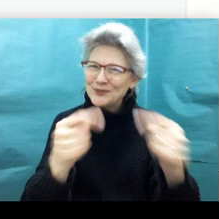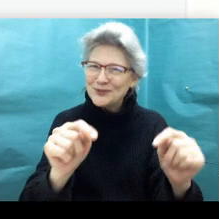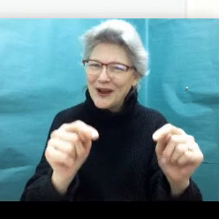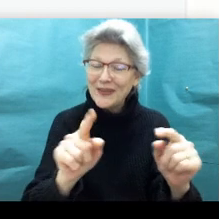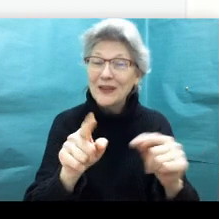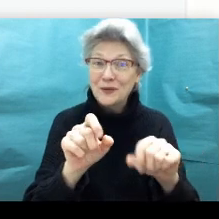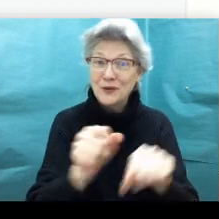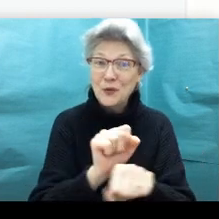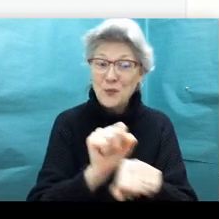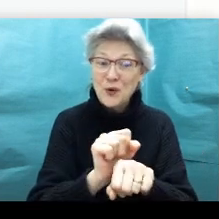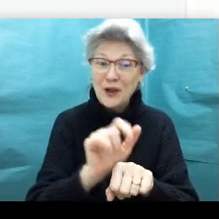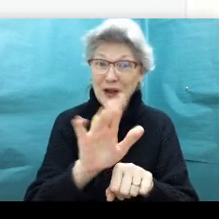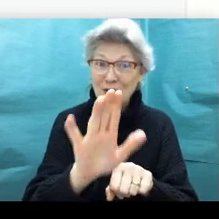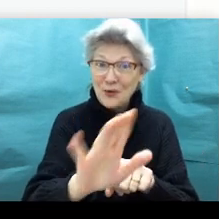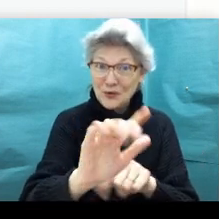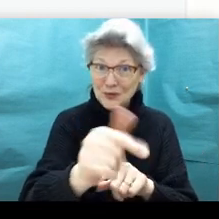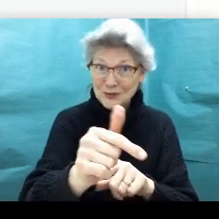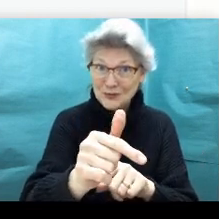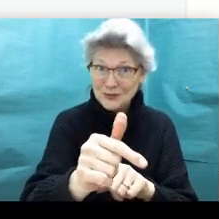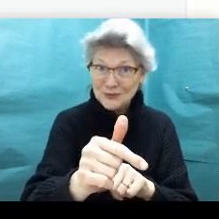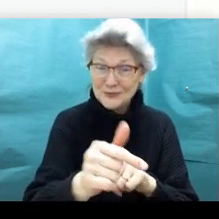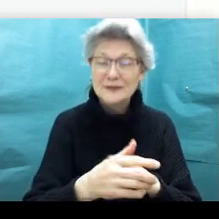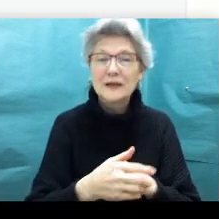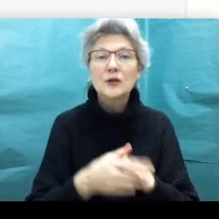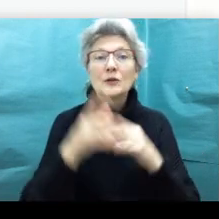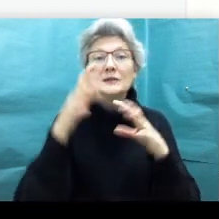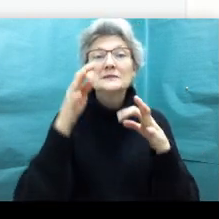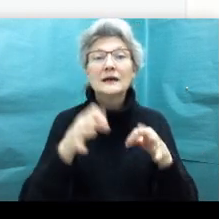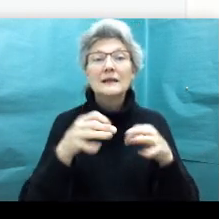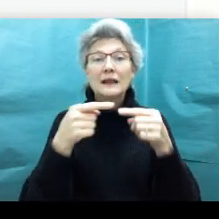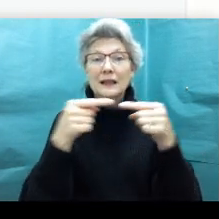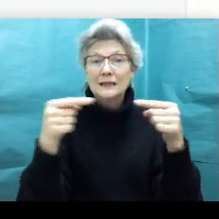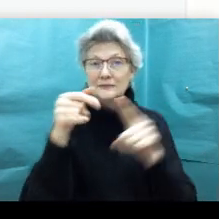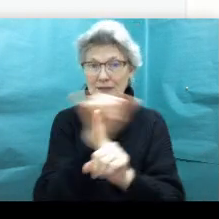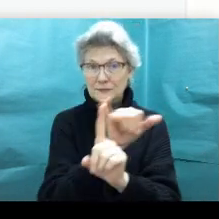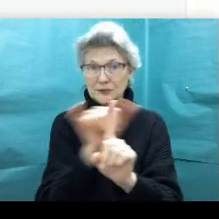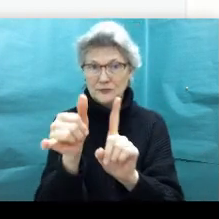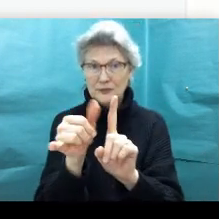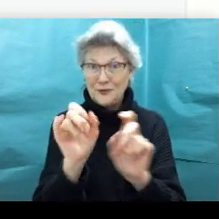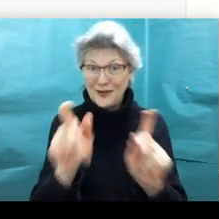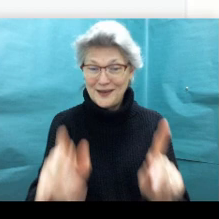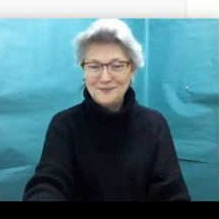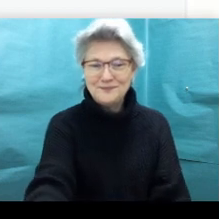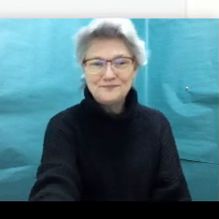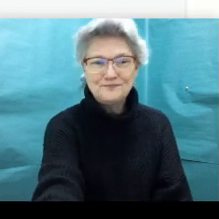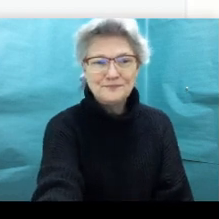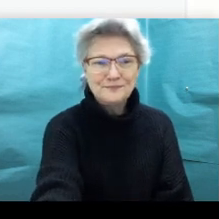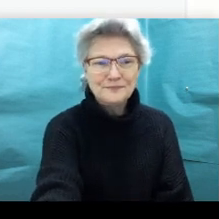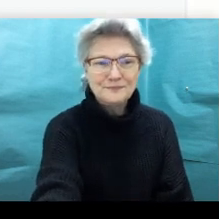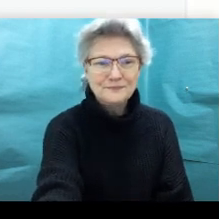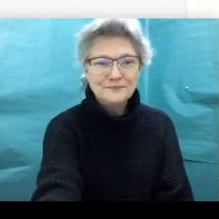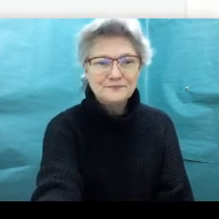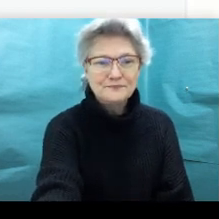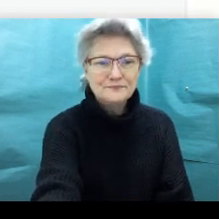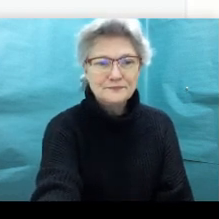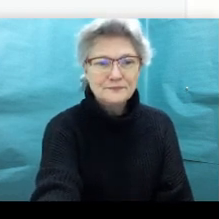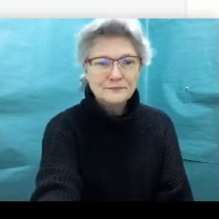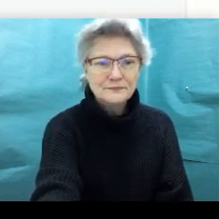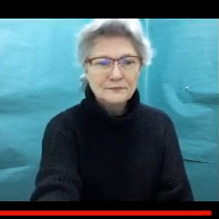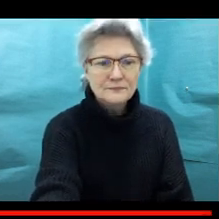you can work on the your turn where you're going to determine the lines of symmetry. All right, have fun.